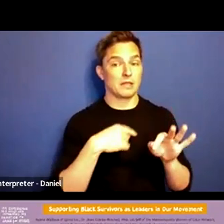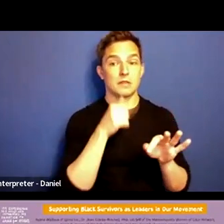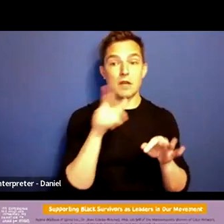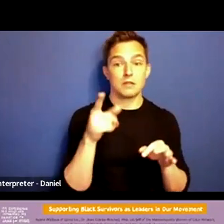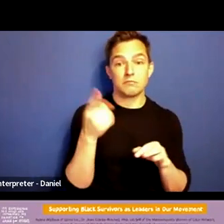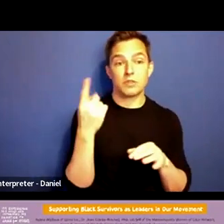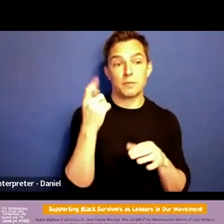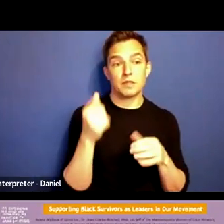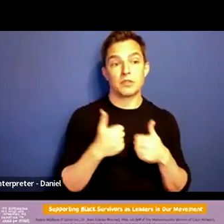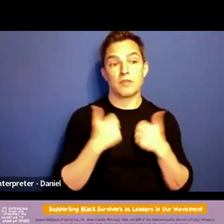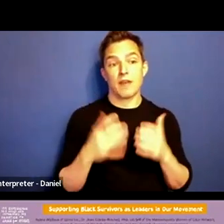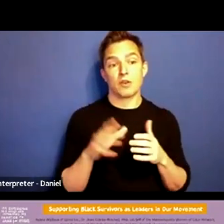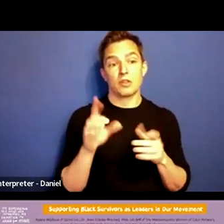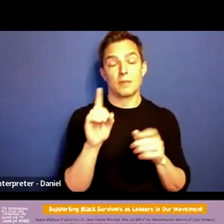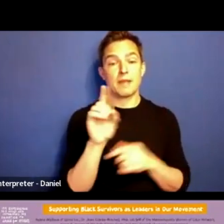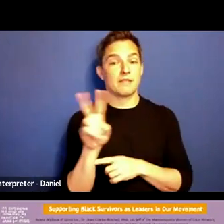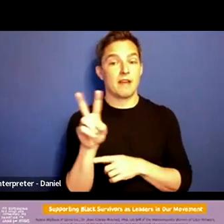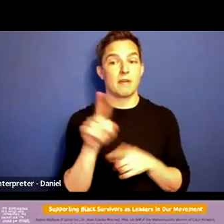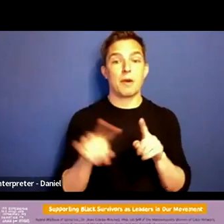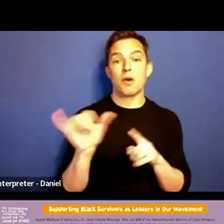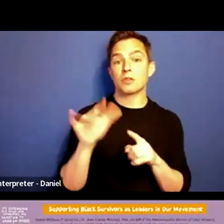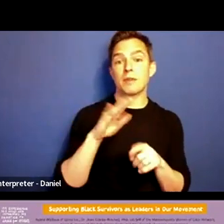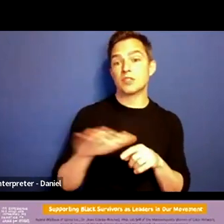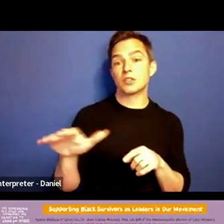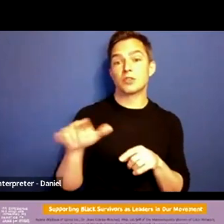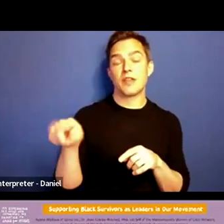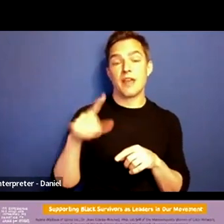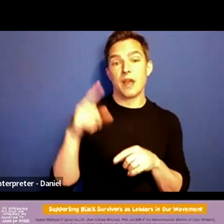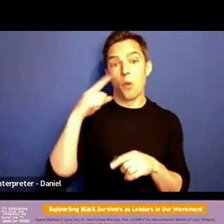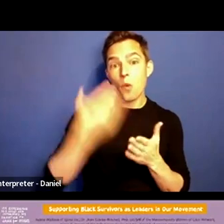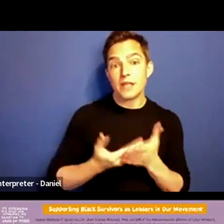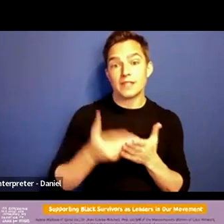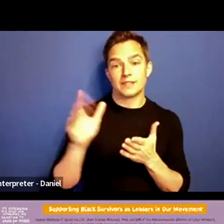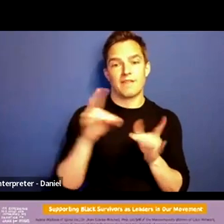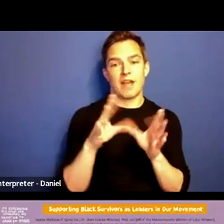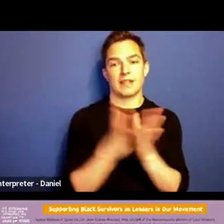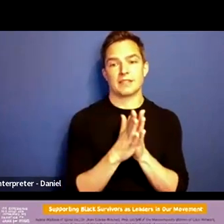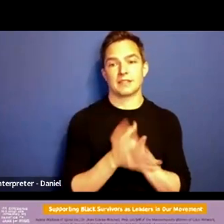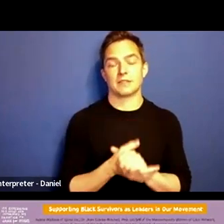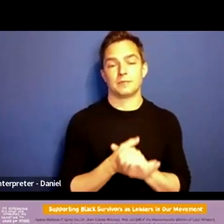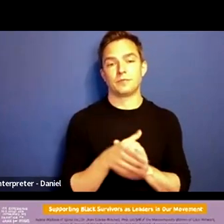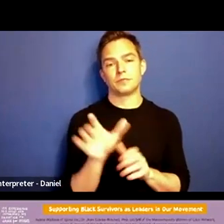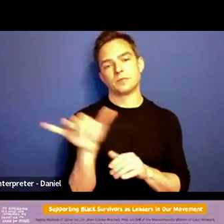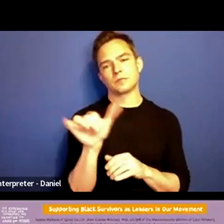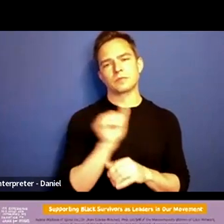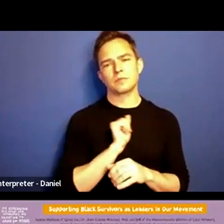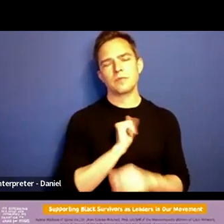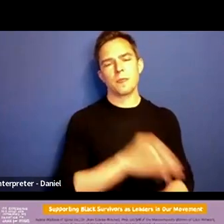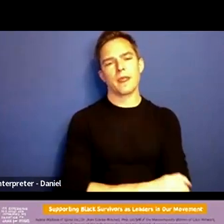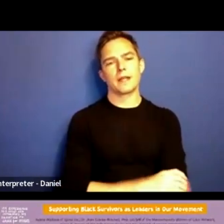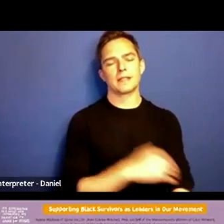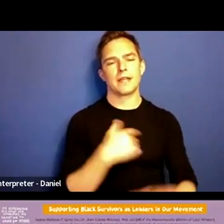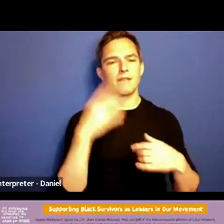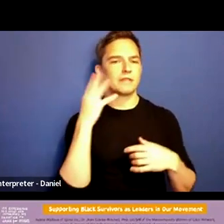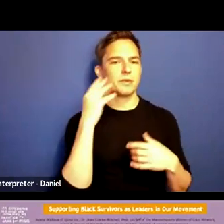survivor of domestic violence, but also my children who witnessed that violence. And also myself who have